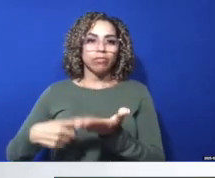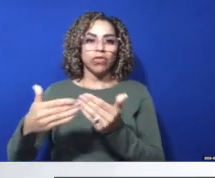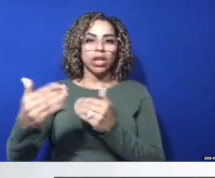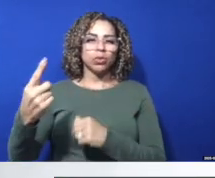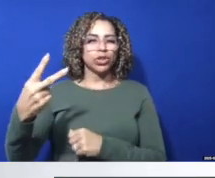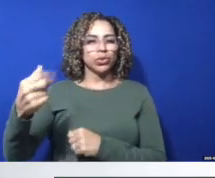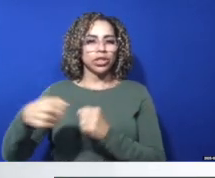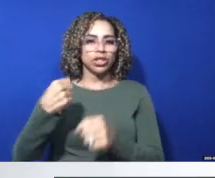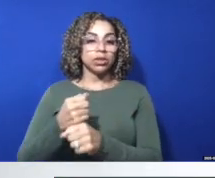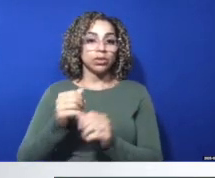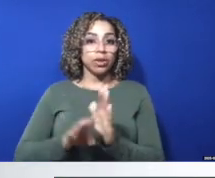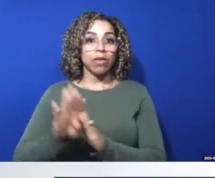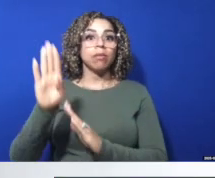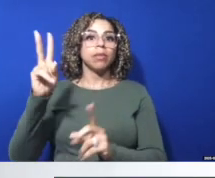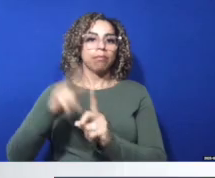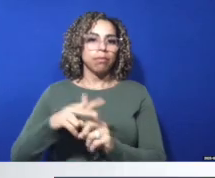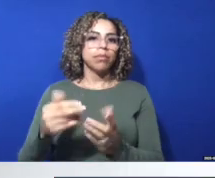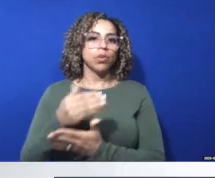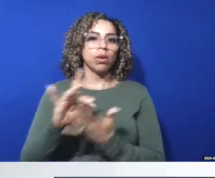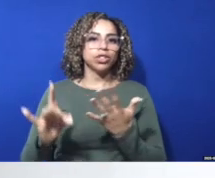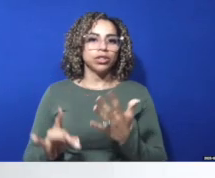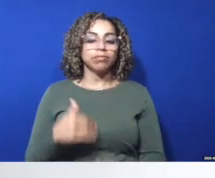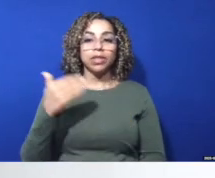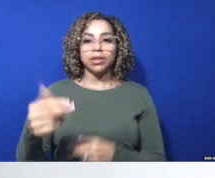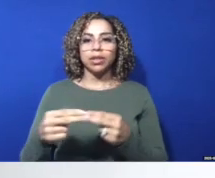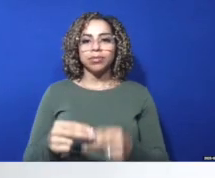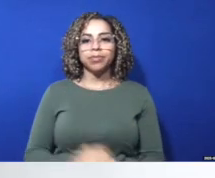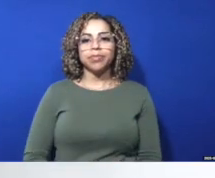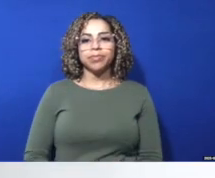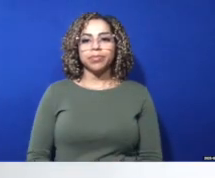develop and implement the new options. Next slide.